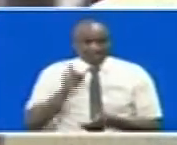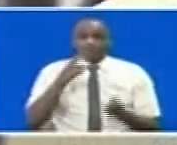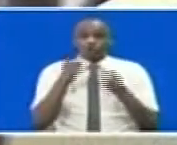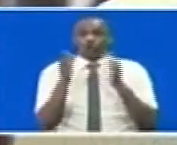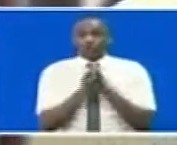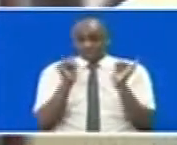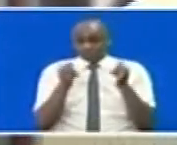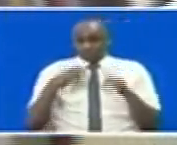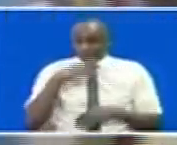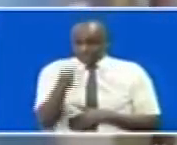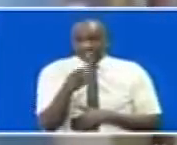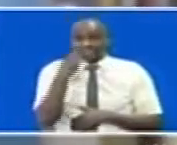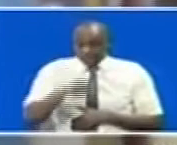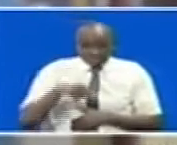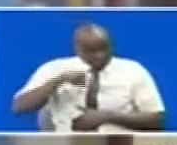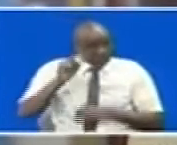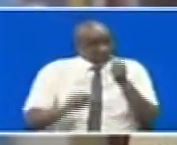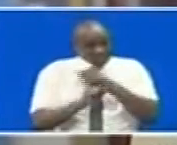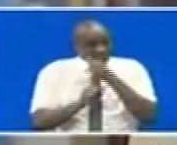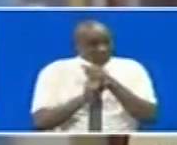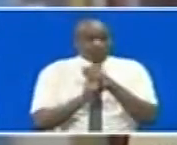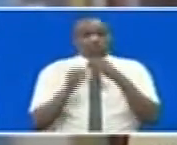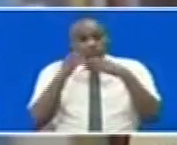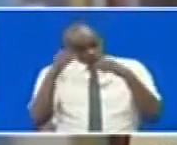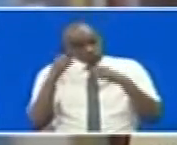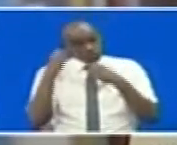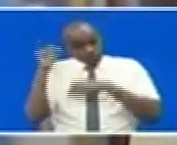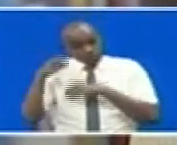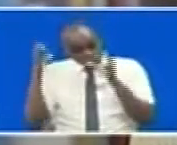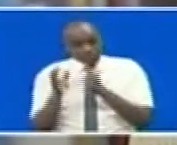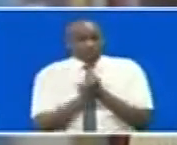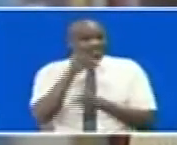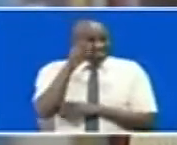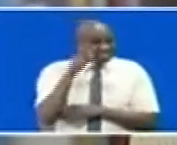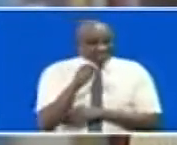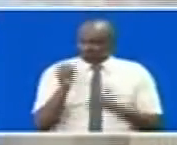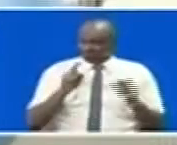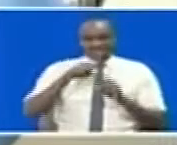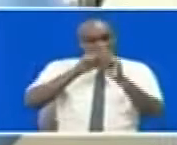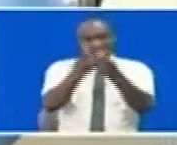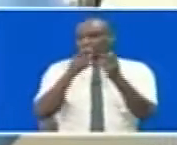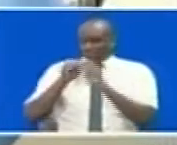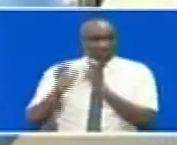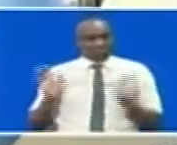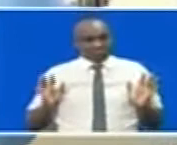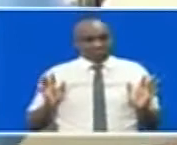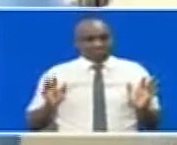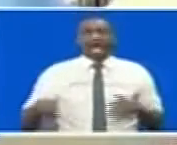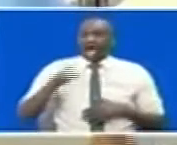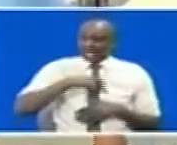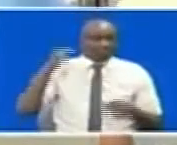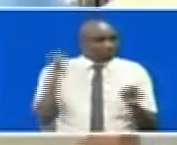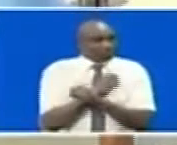journalists today, he said he will not support Jubilee or NASA, claiming both of them are tribal-based. We cannot join the